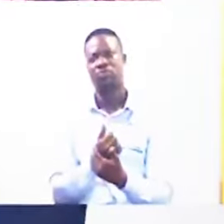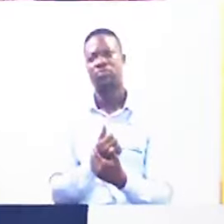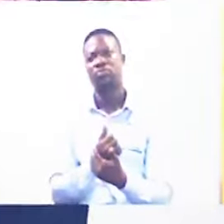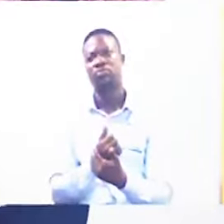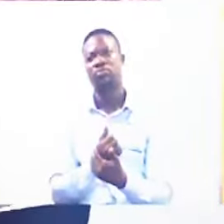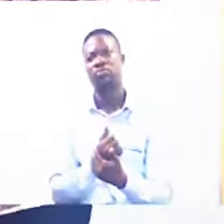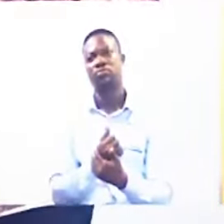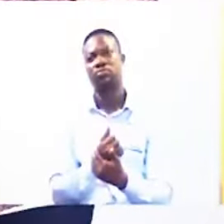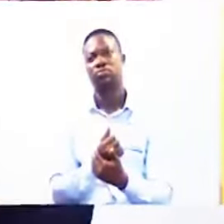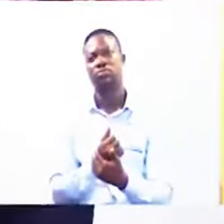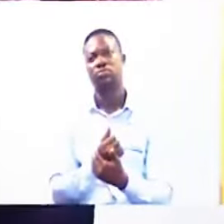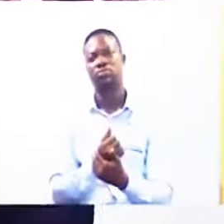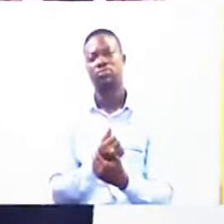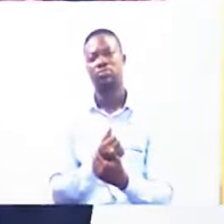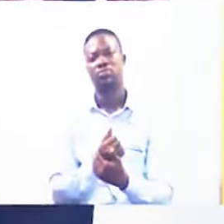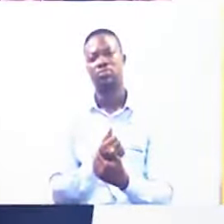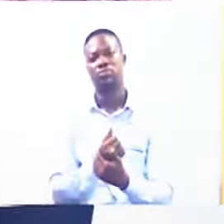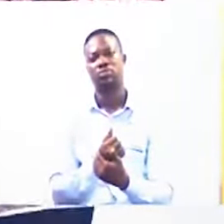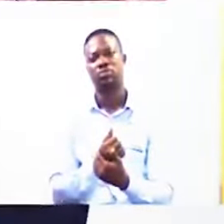offense.